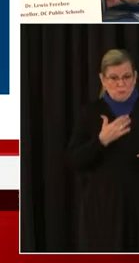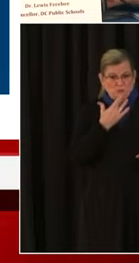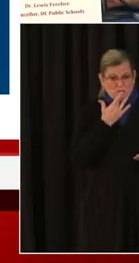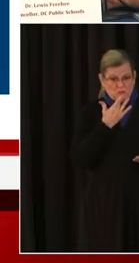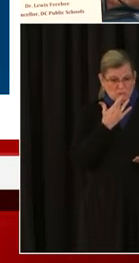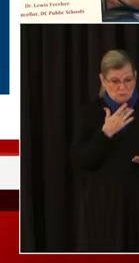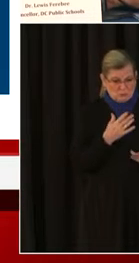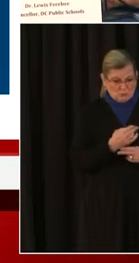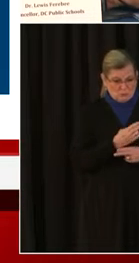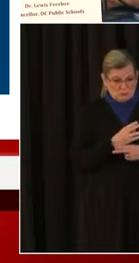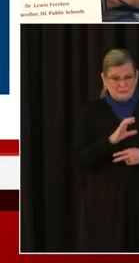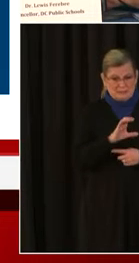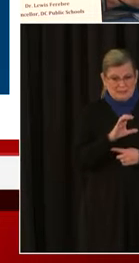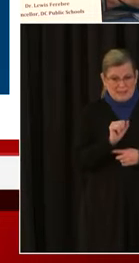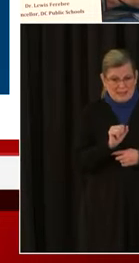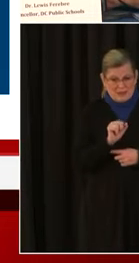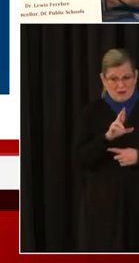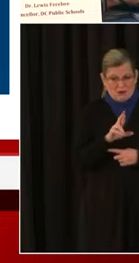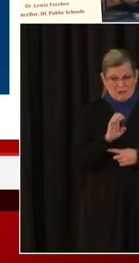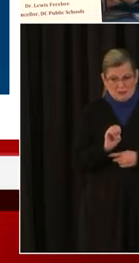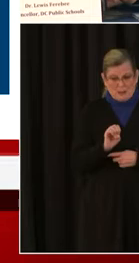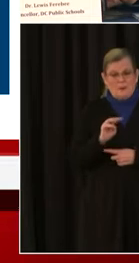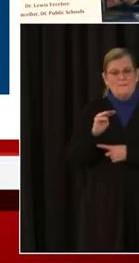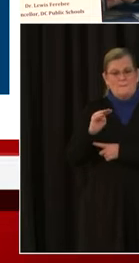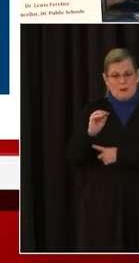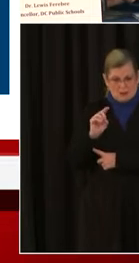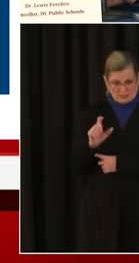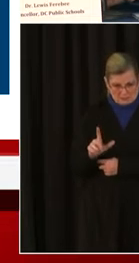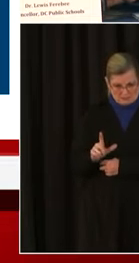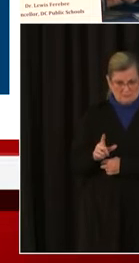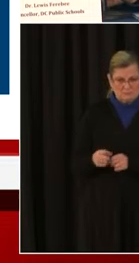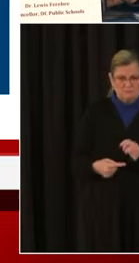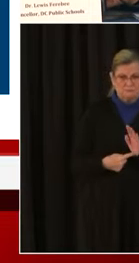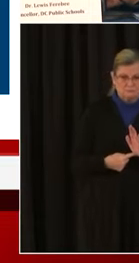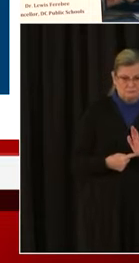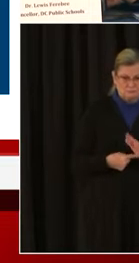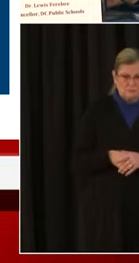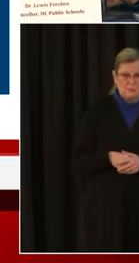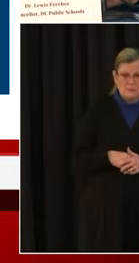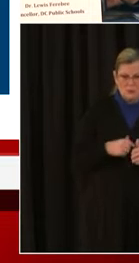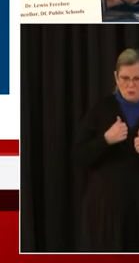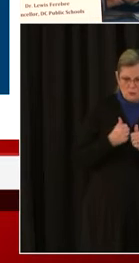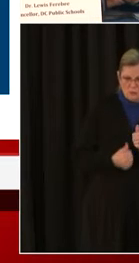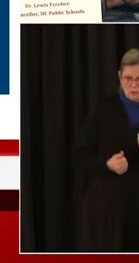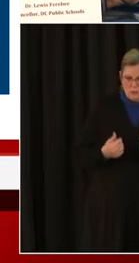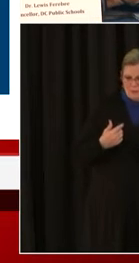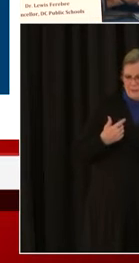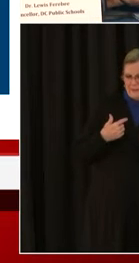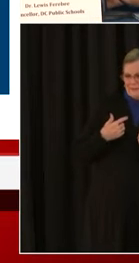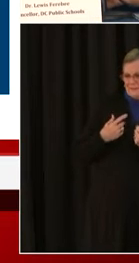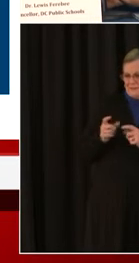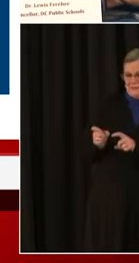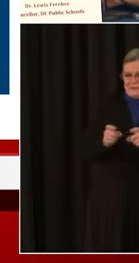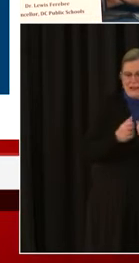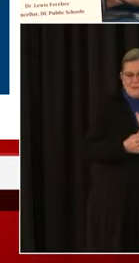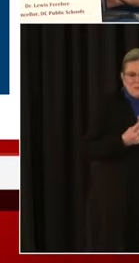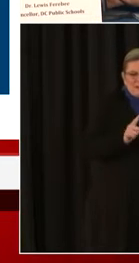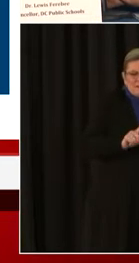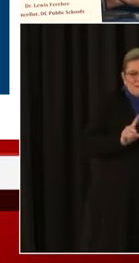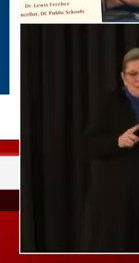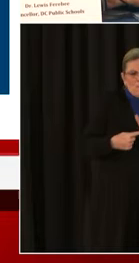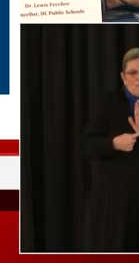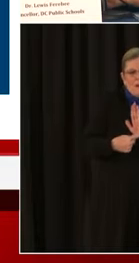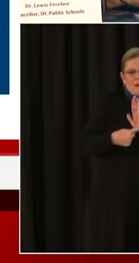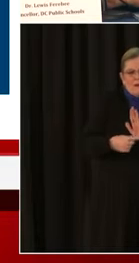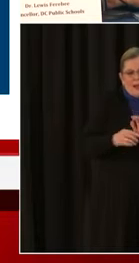questions that each school was provided. And then we gave them a set of models to work from. So on the next